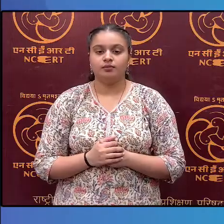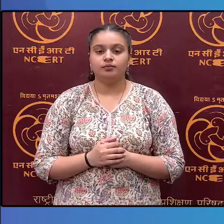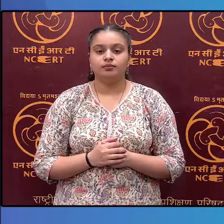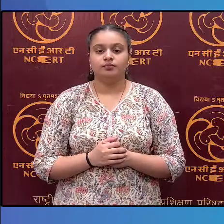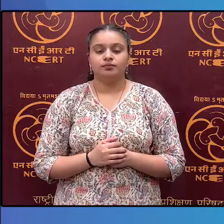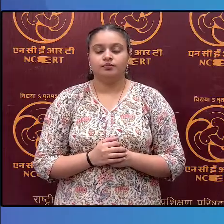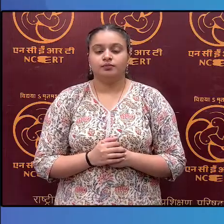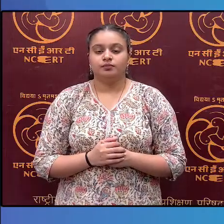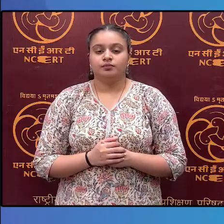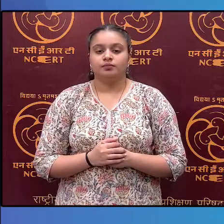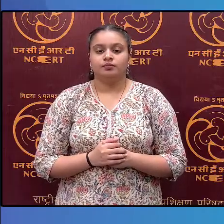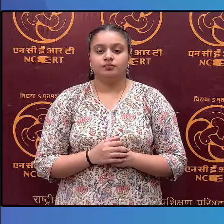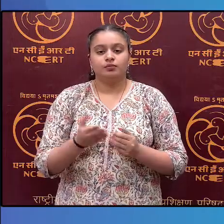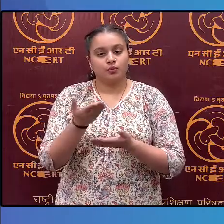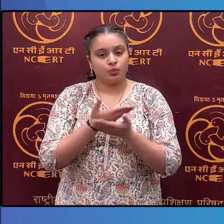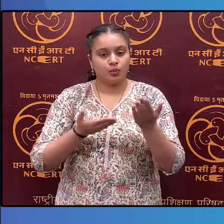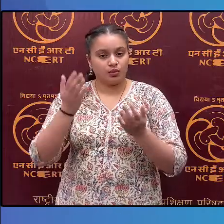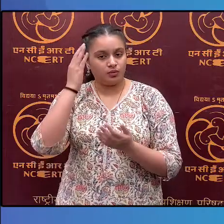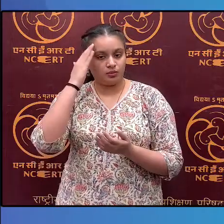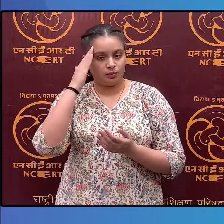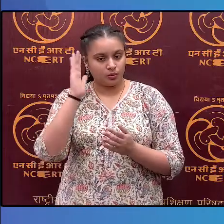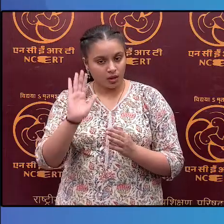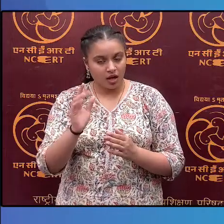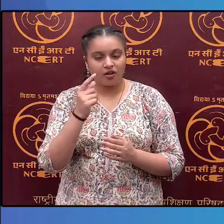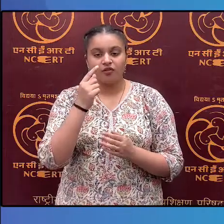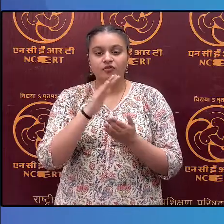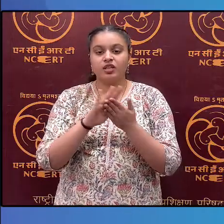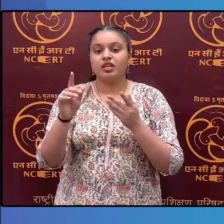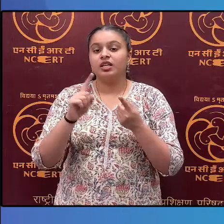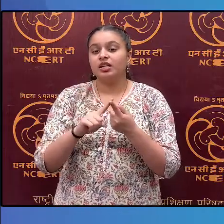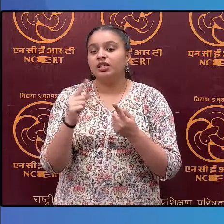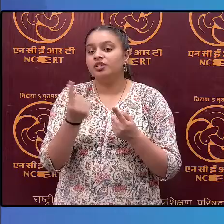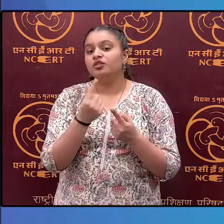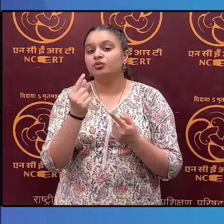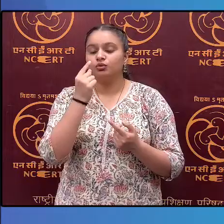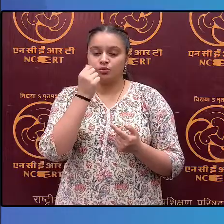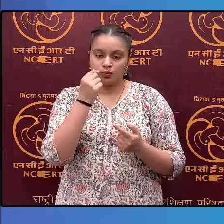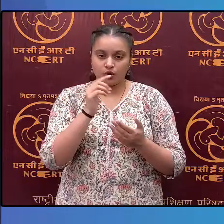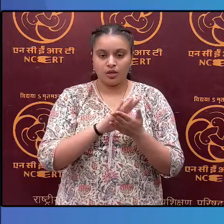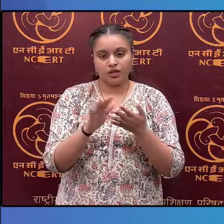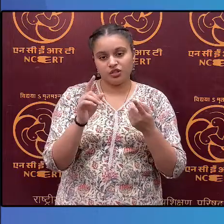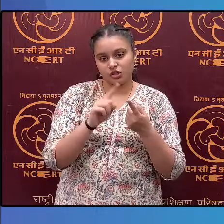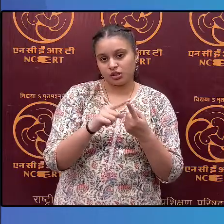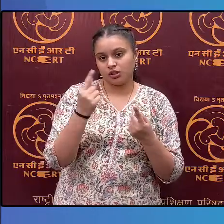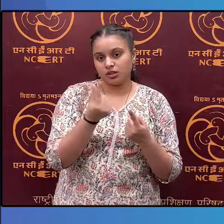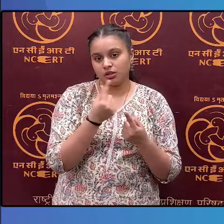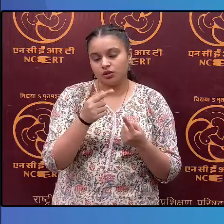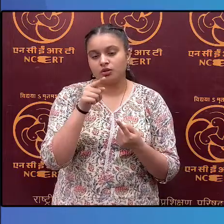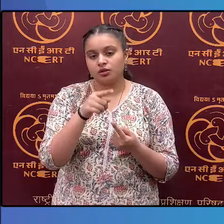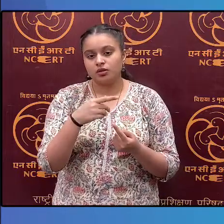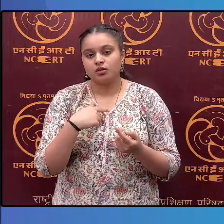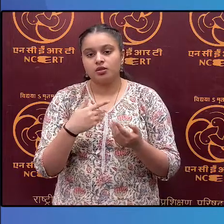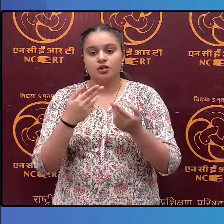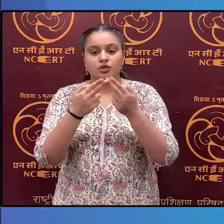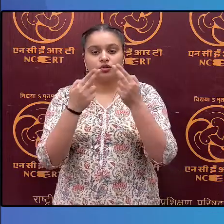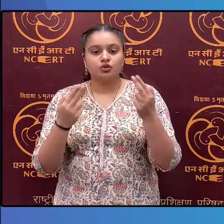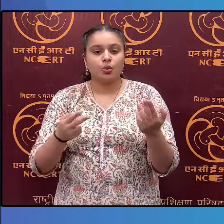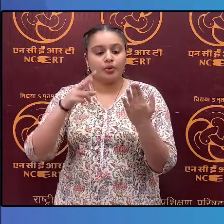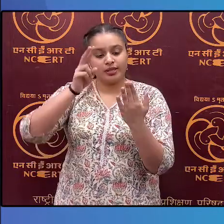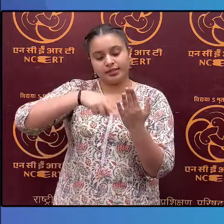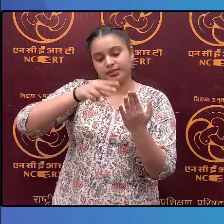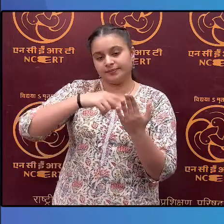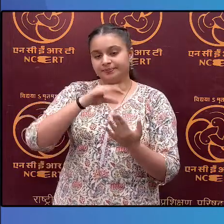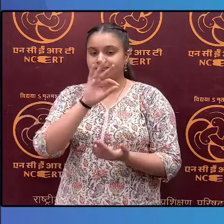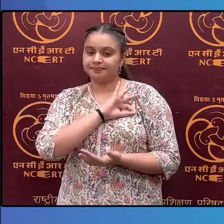he or she. And as we know that he is for a boy, so we will use he. He likes reading stories.